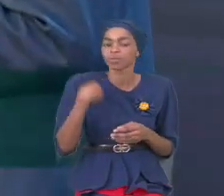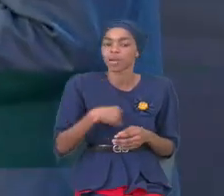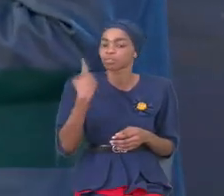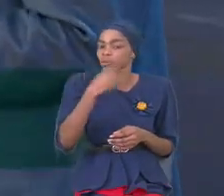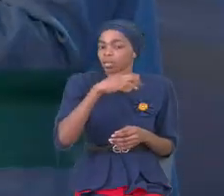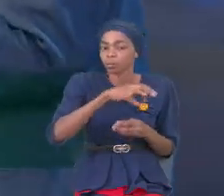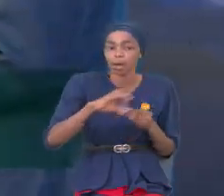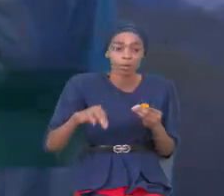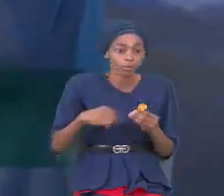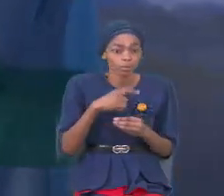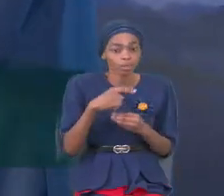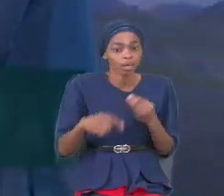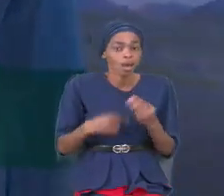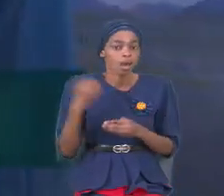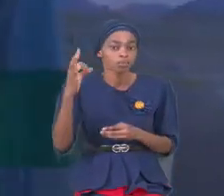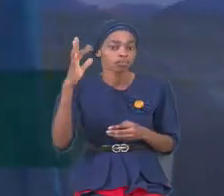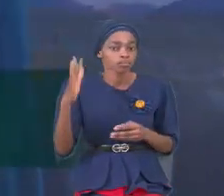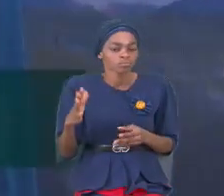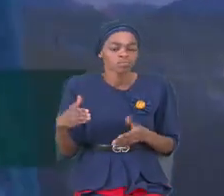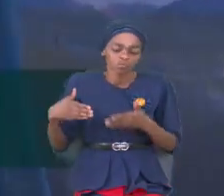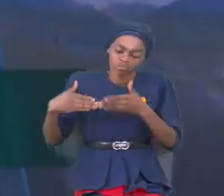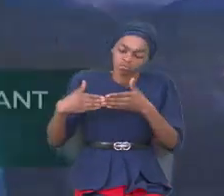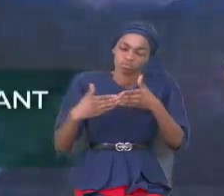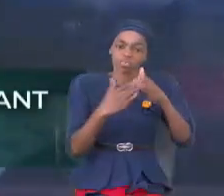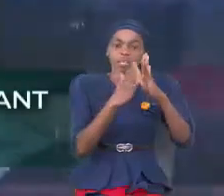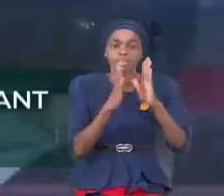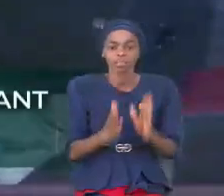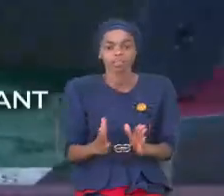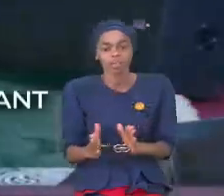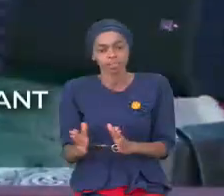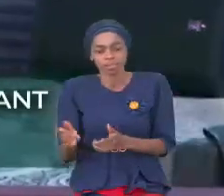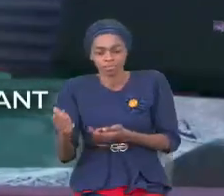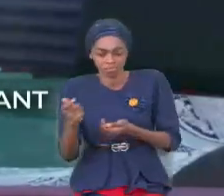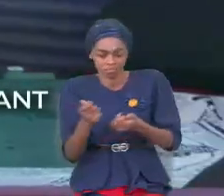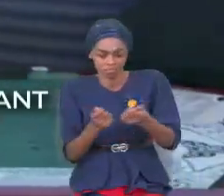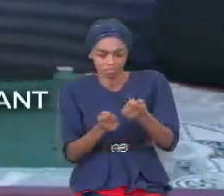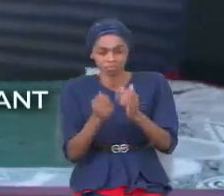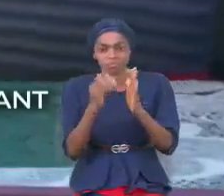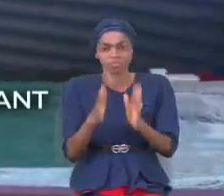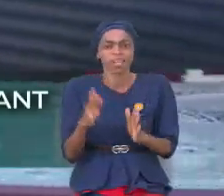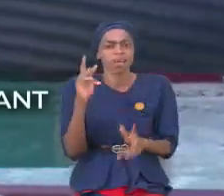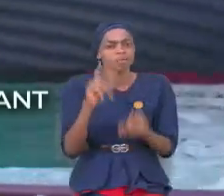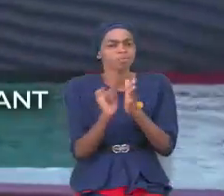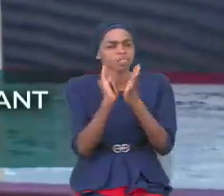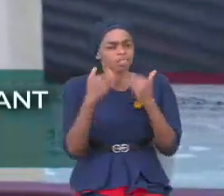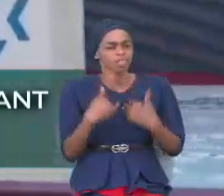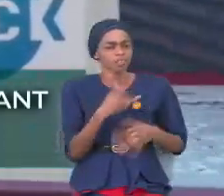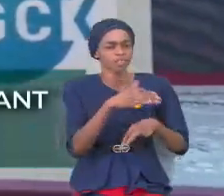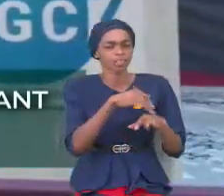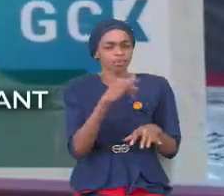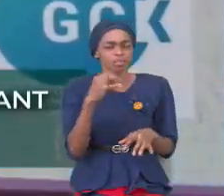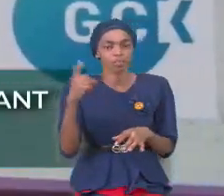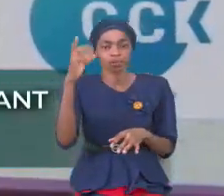pastors. We're talking about overseers. We're talking about the people that had had the call of God. The call of God